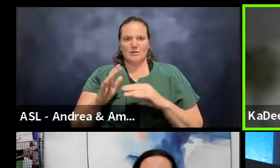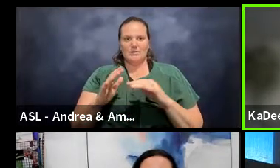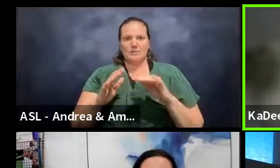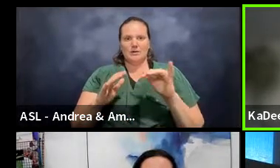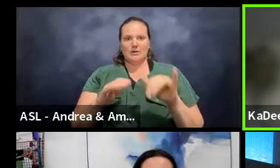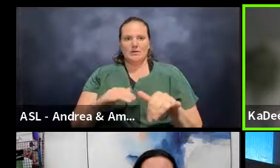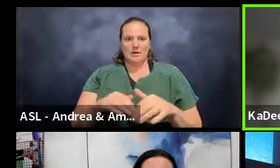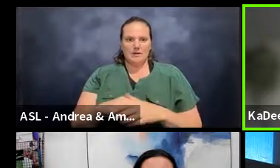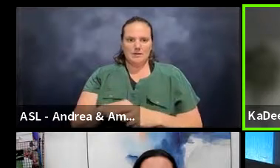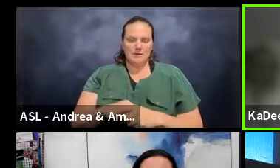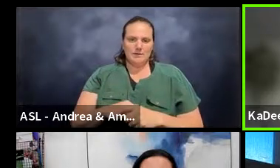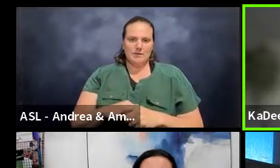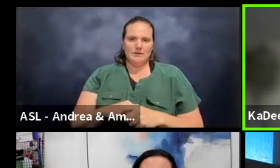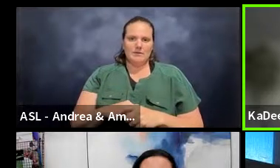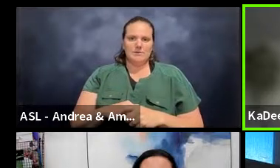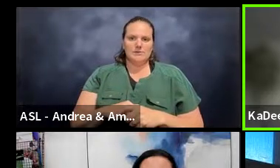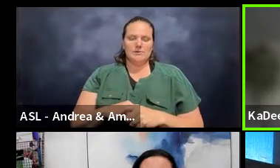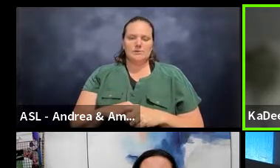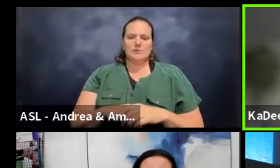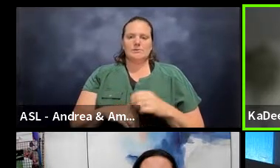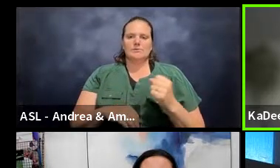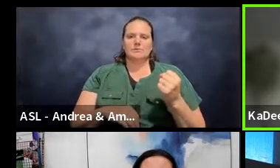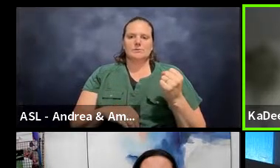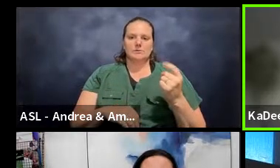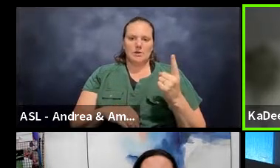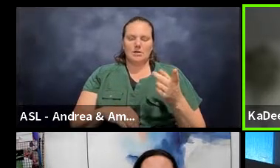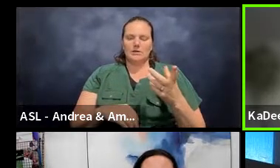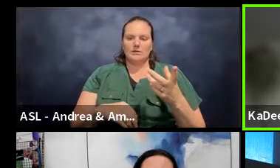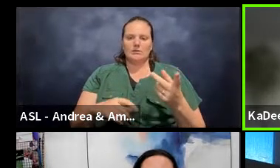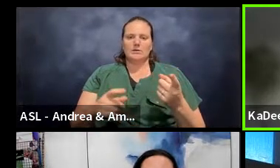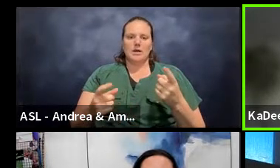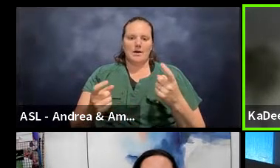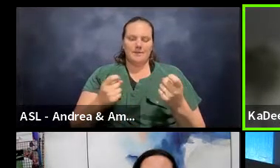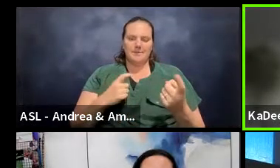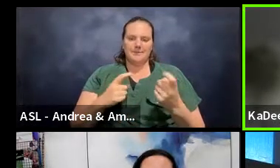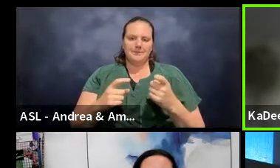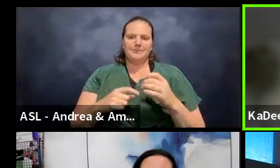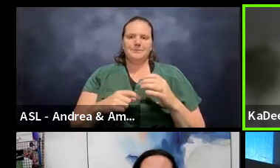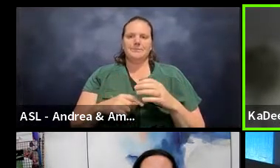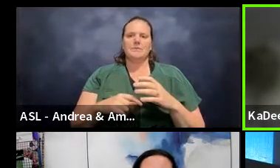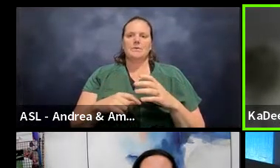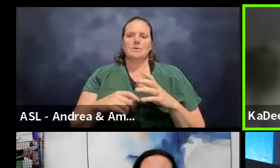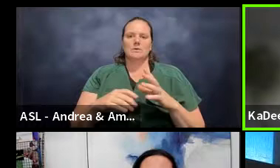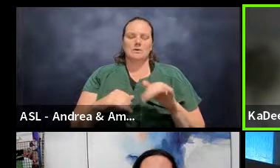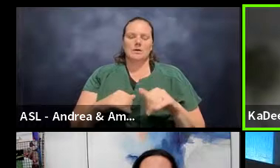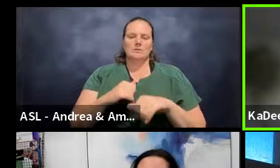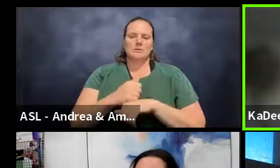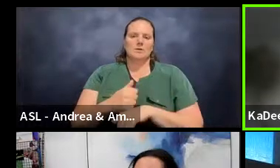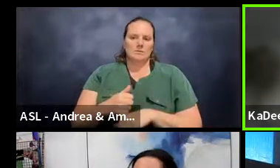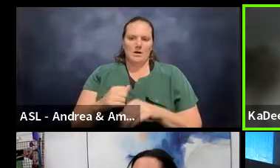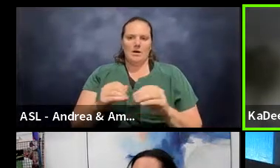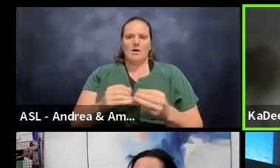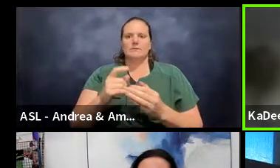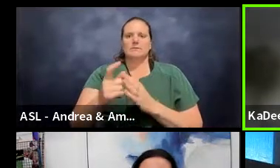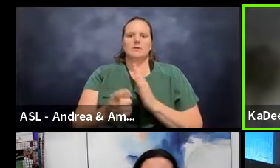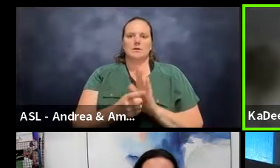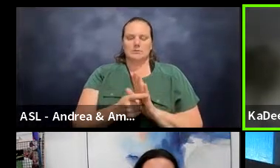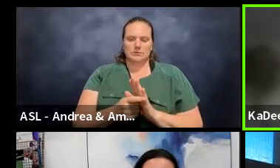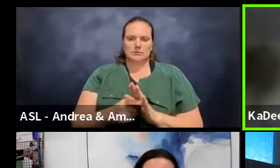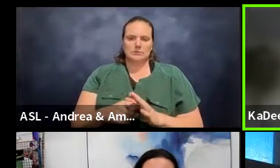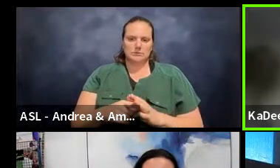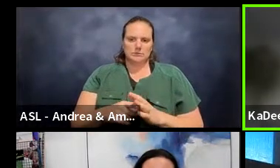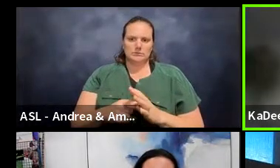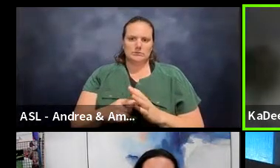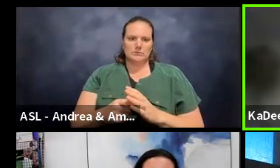understand or just want to ask questions, set up one of those office hours appointments. We ask what you want to